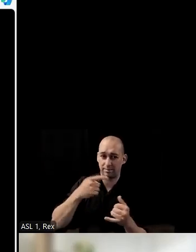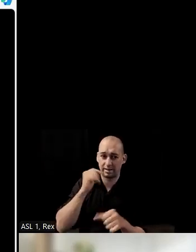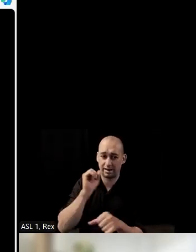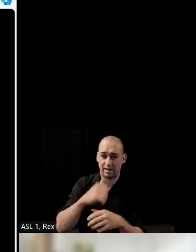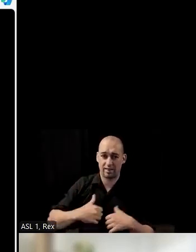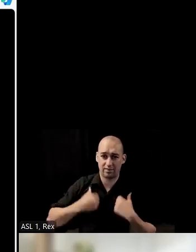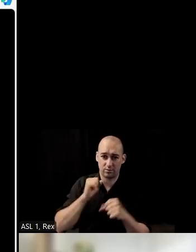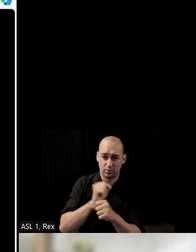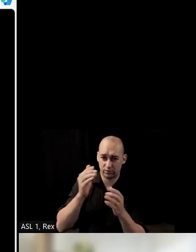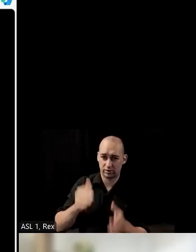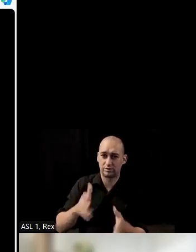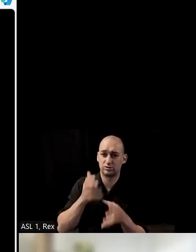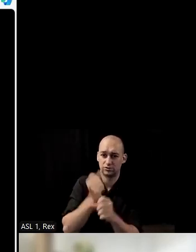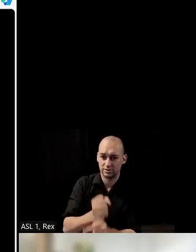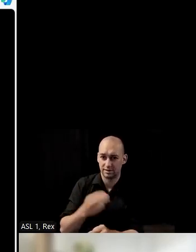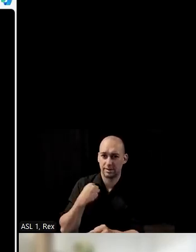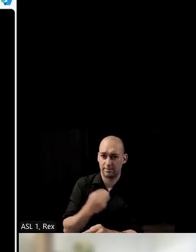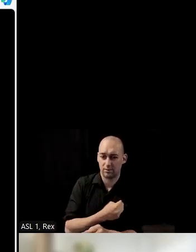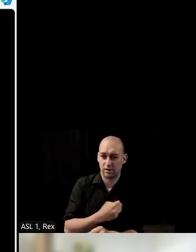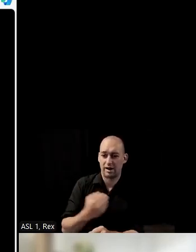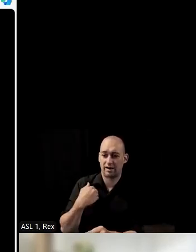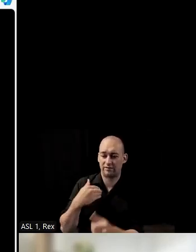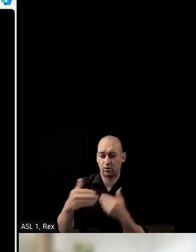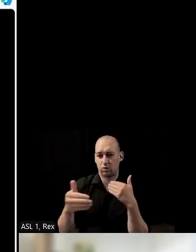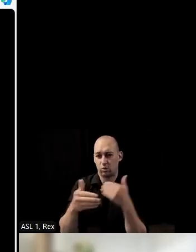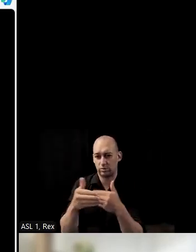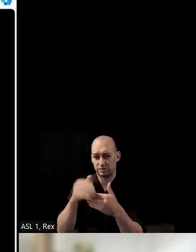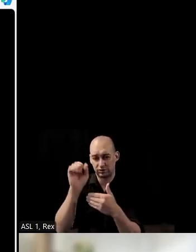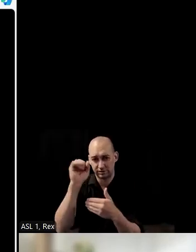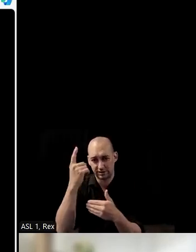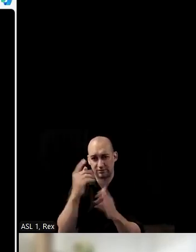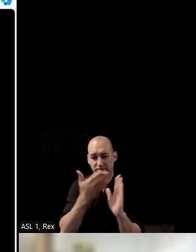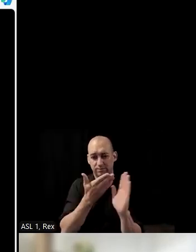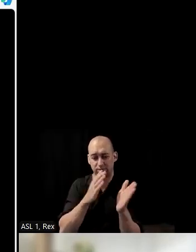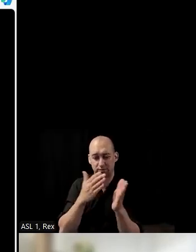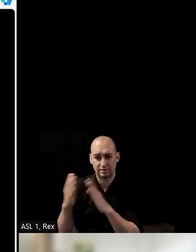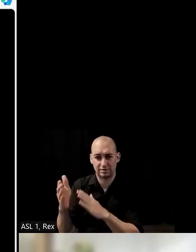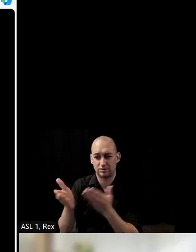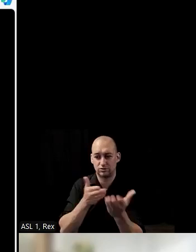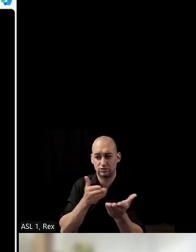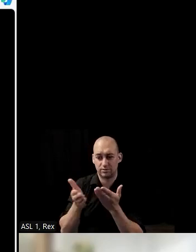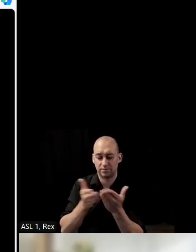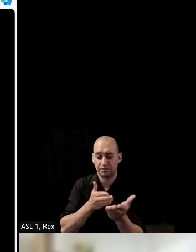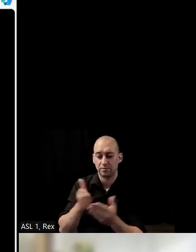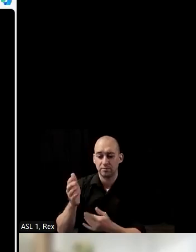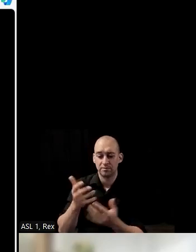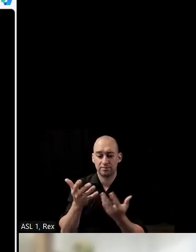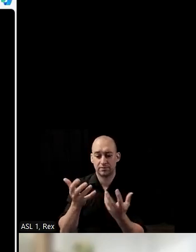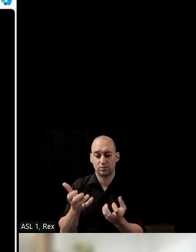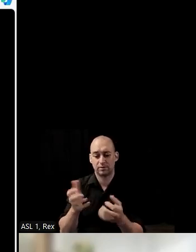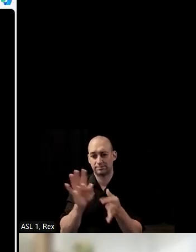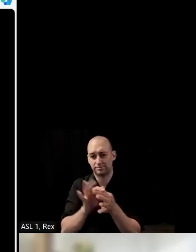trusted member and they have a close understanding of the community. They serve as a link to facilitate access to